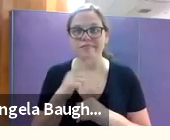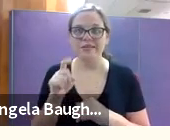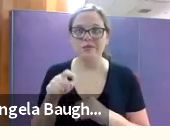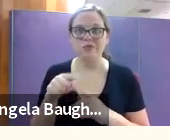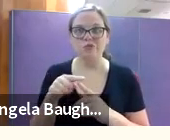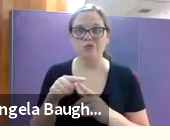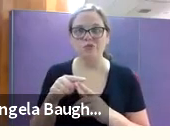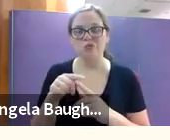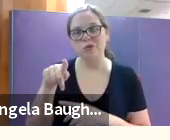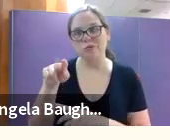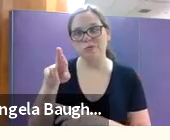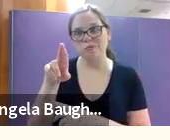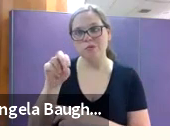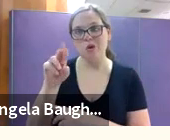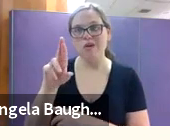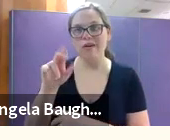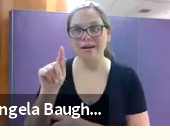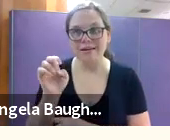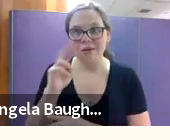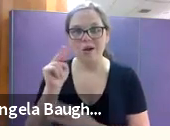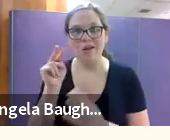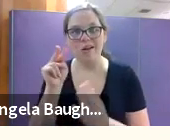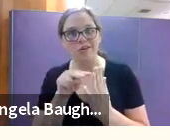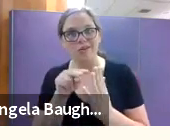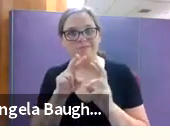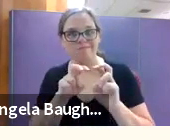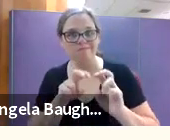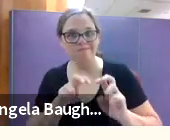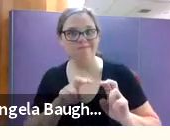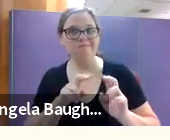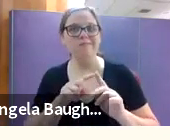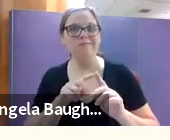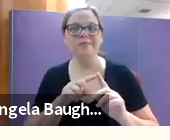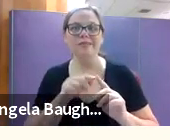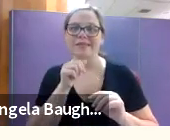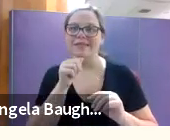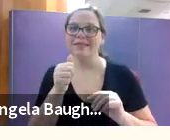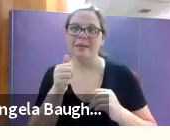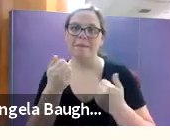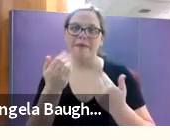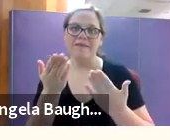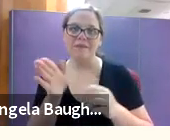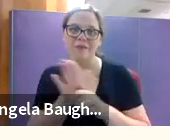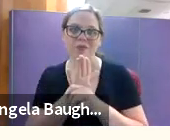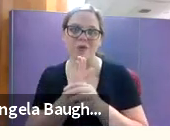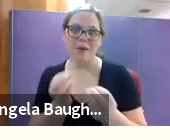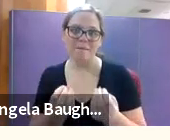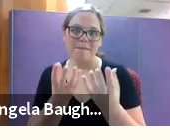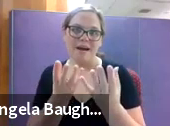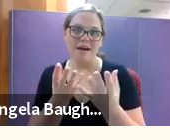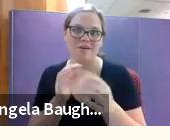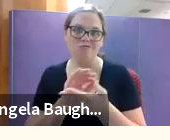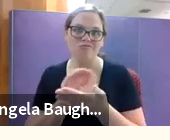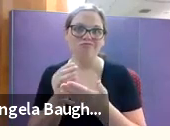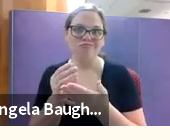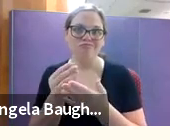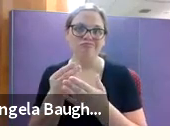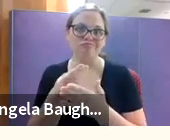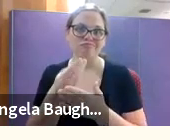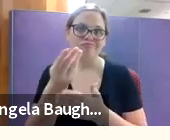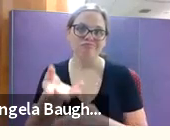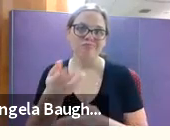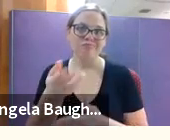prorate, I guess you could say, or look at that, and did not provide the full amount that was asked because of that. So that was